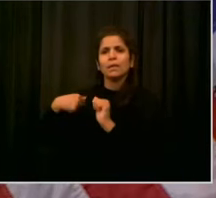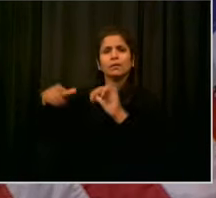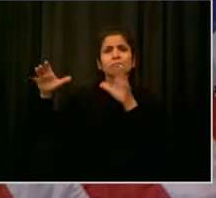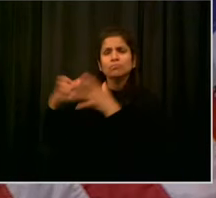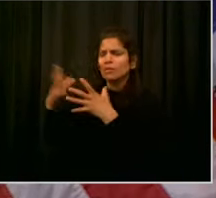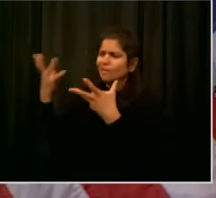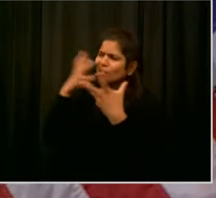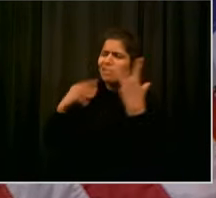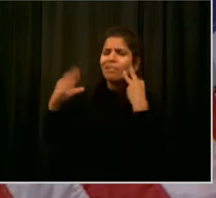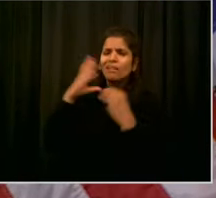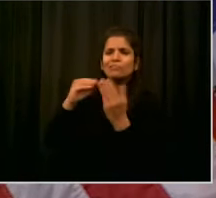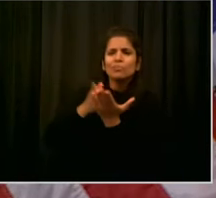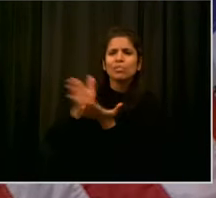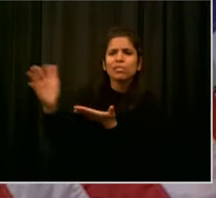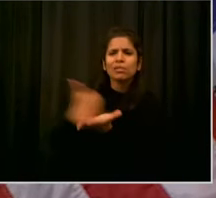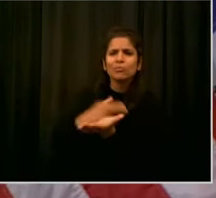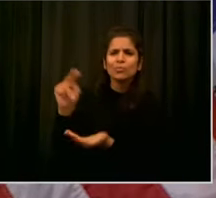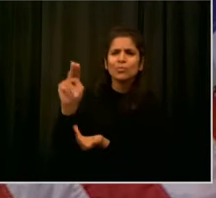And they are such